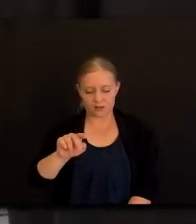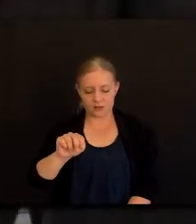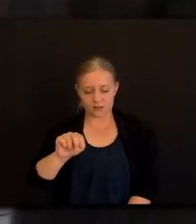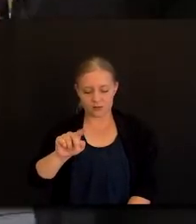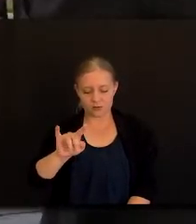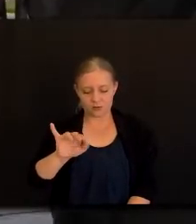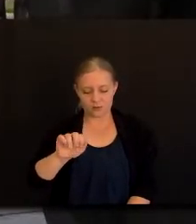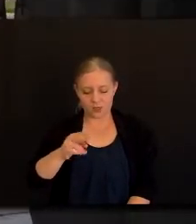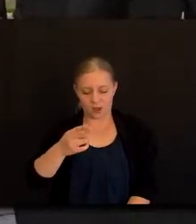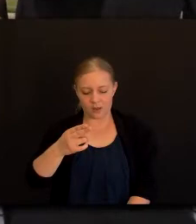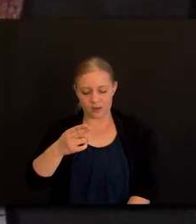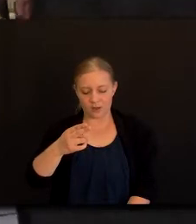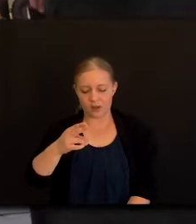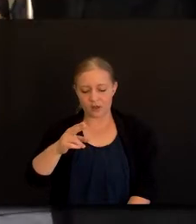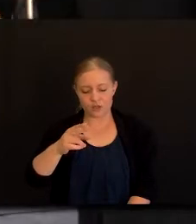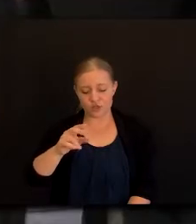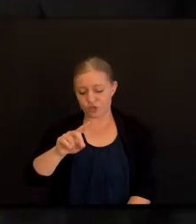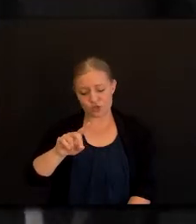Dahl.